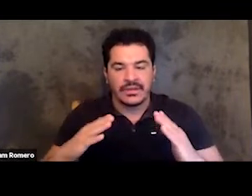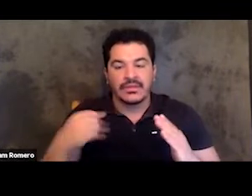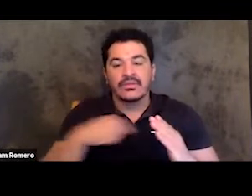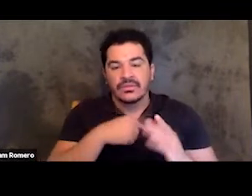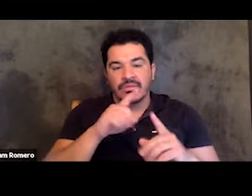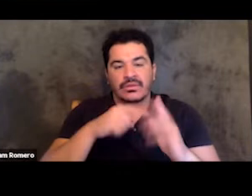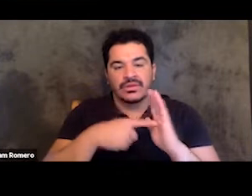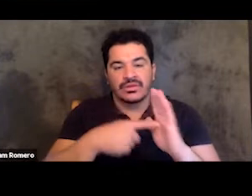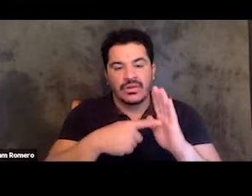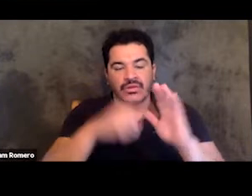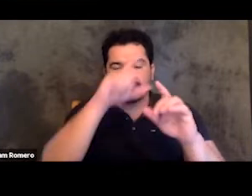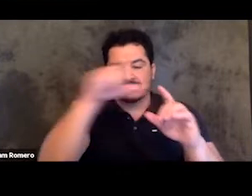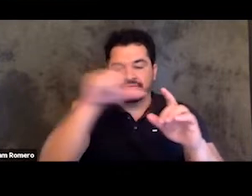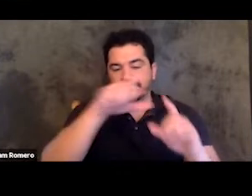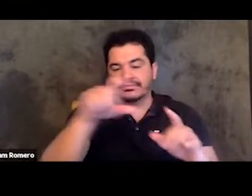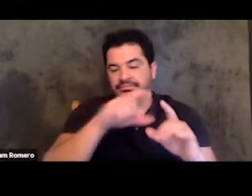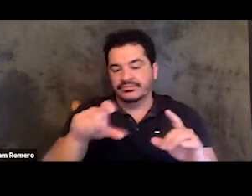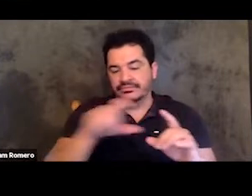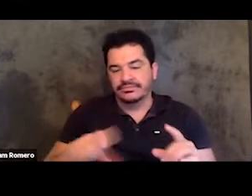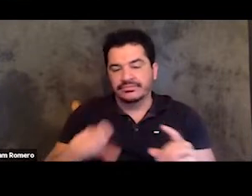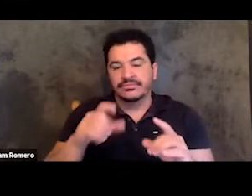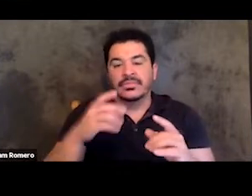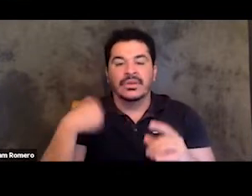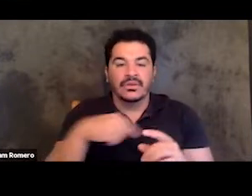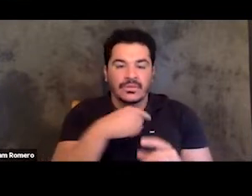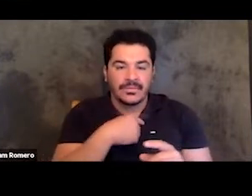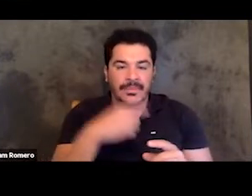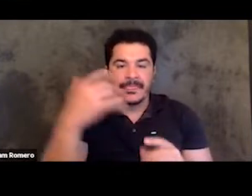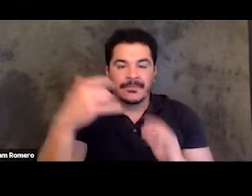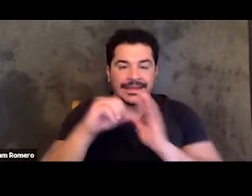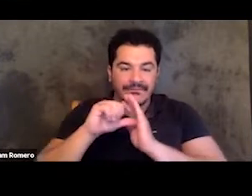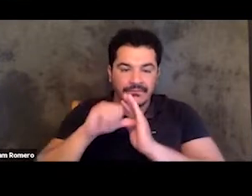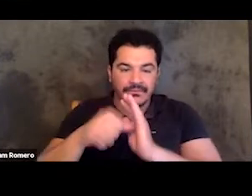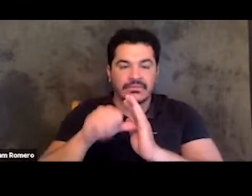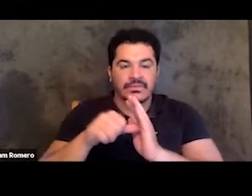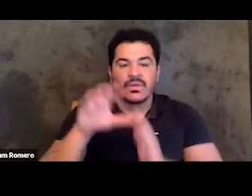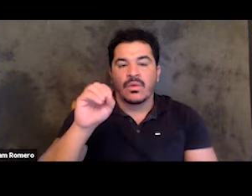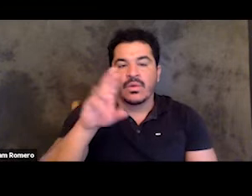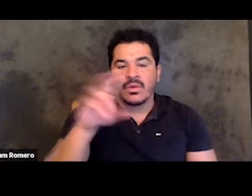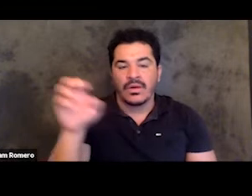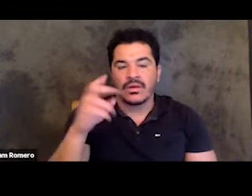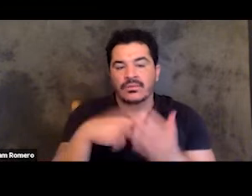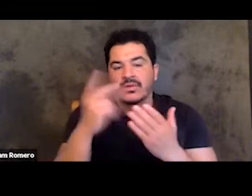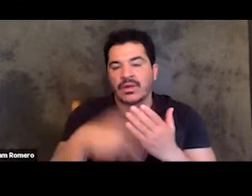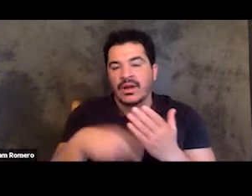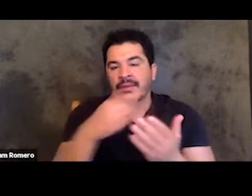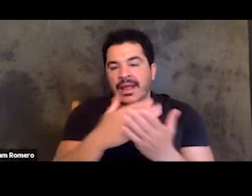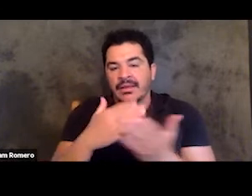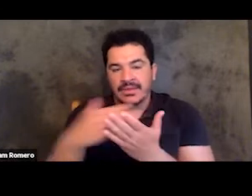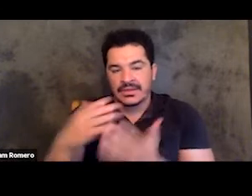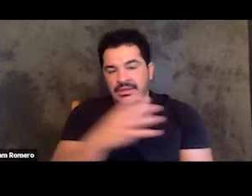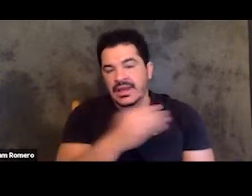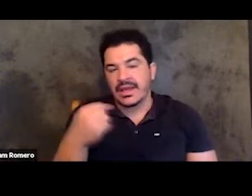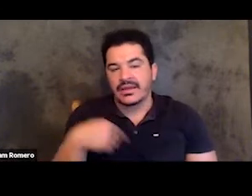across the IAC intervention pyramid. We highlight core program elements, and